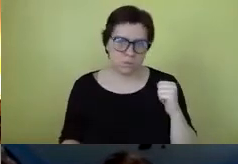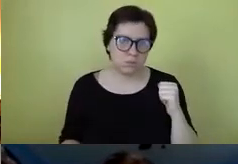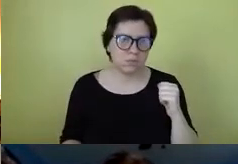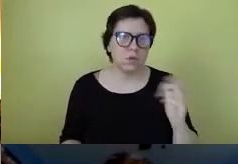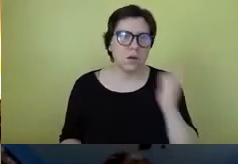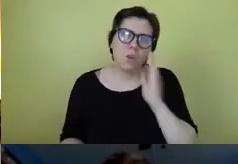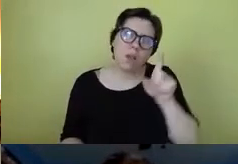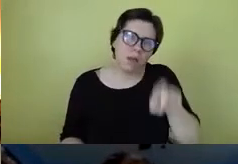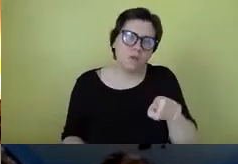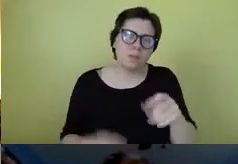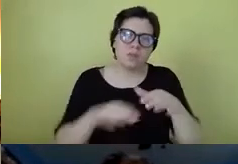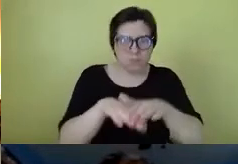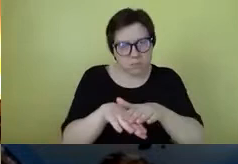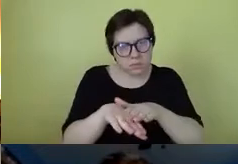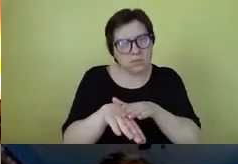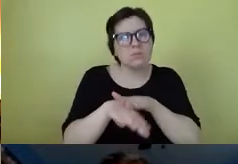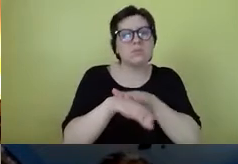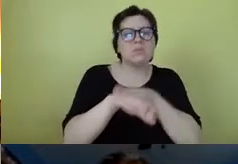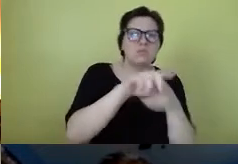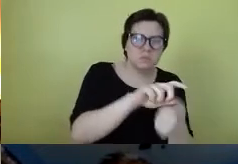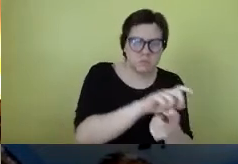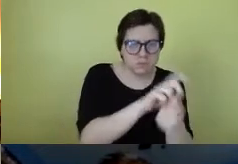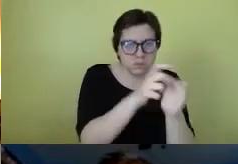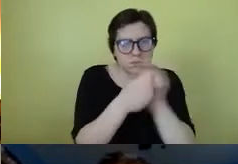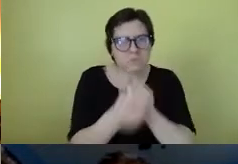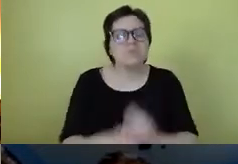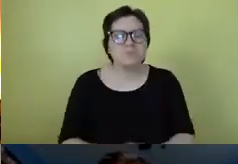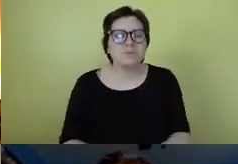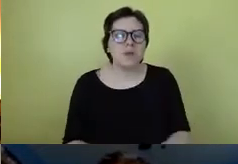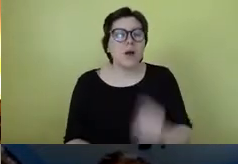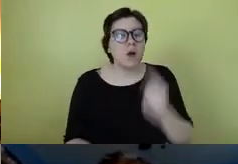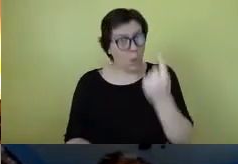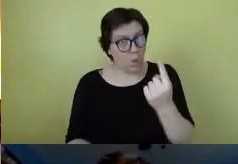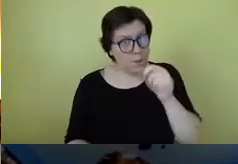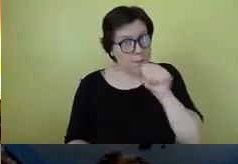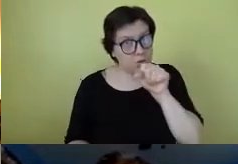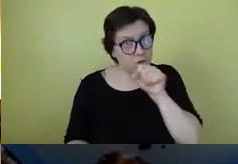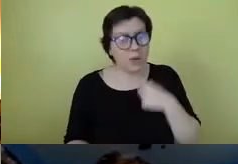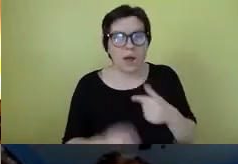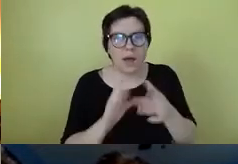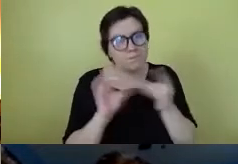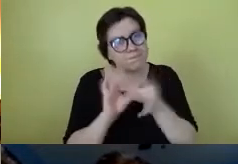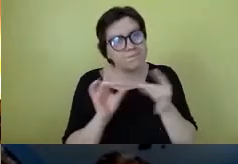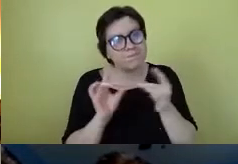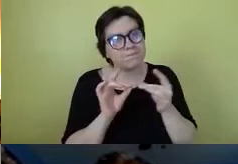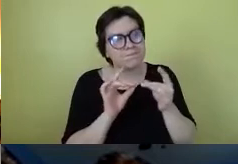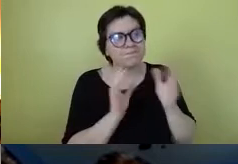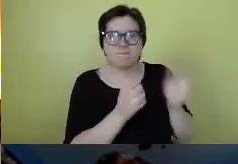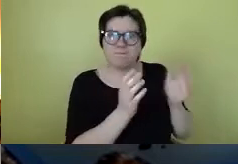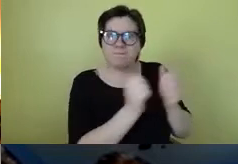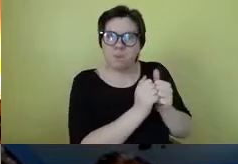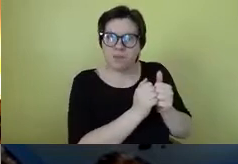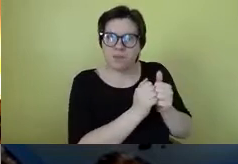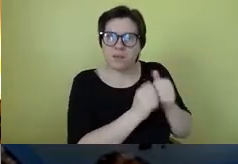happen gradually. One of the bishops that I speak with, who is